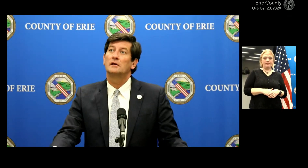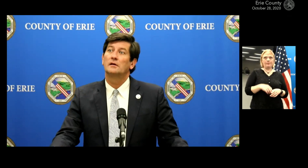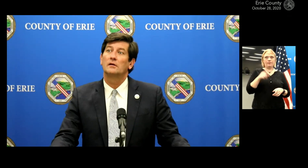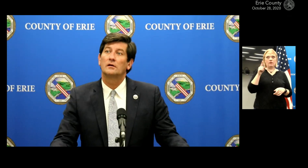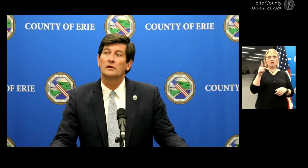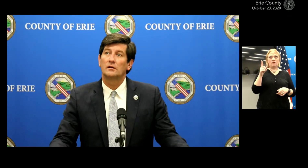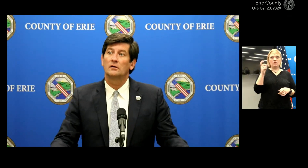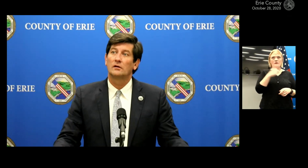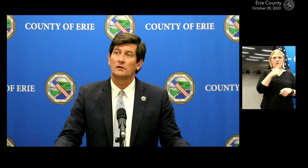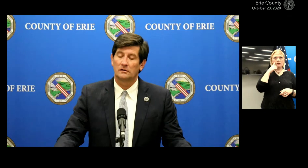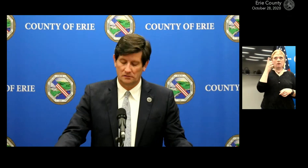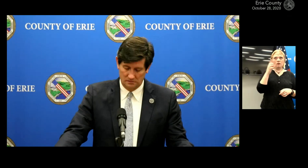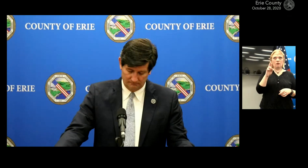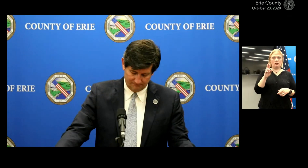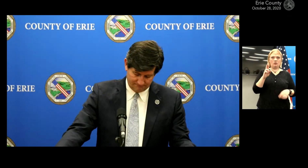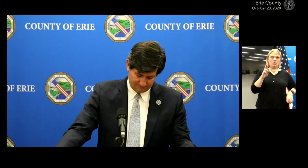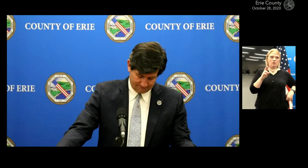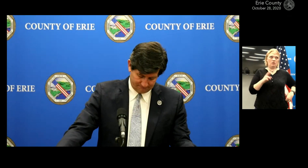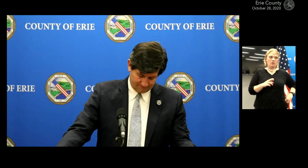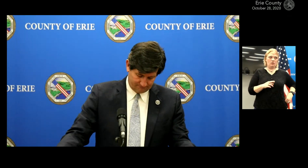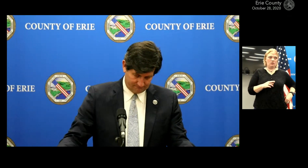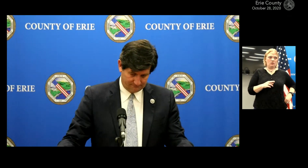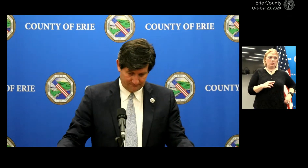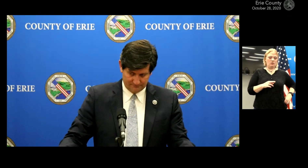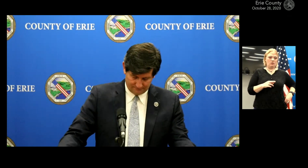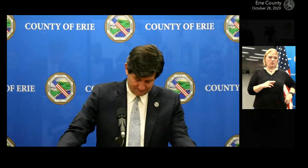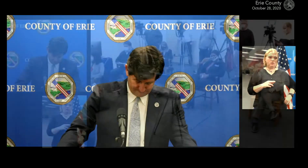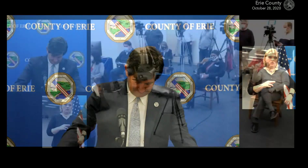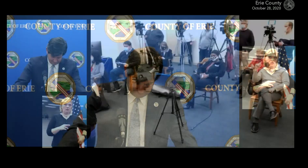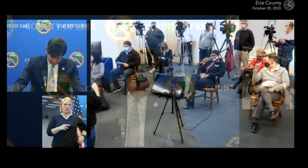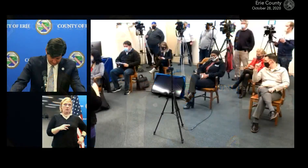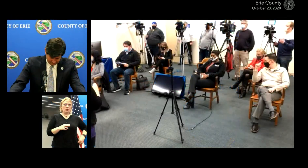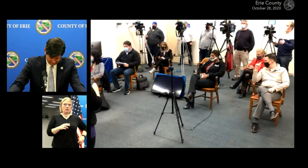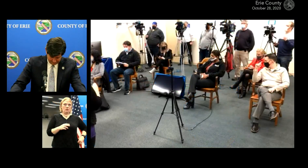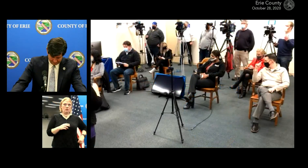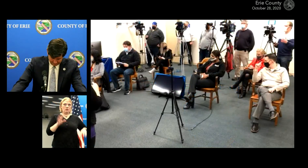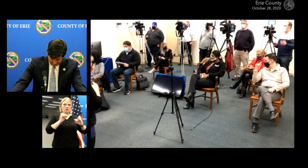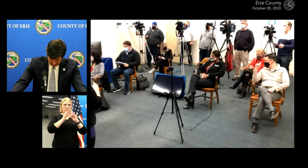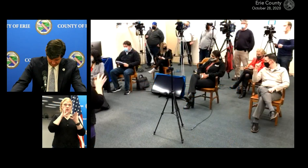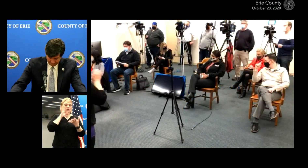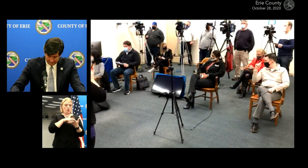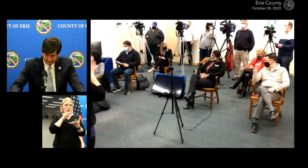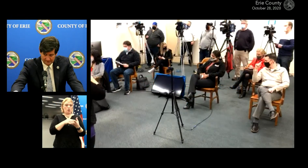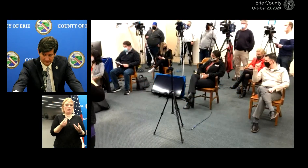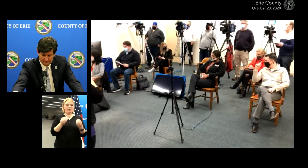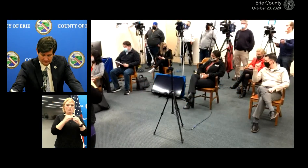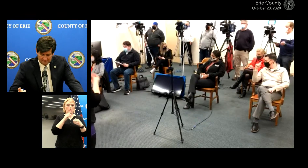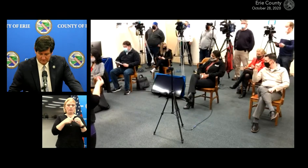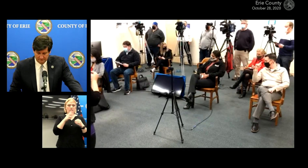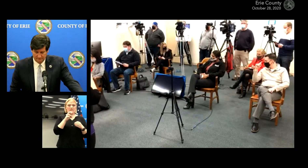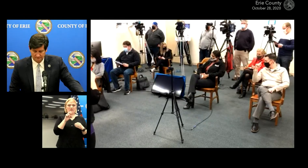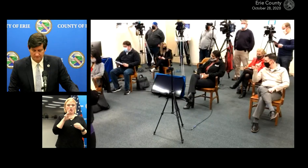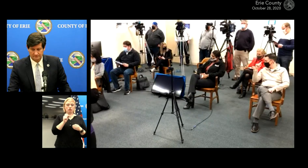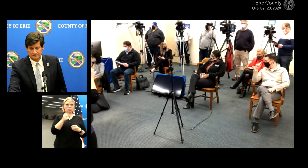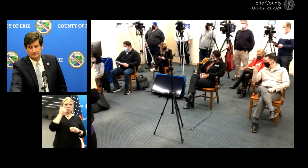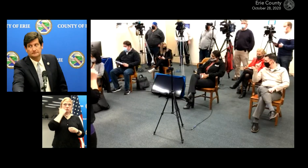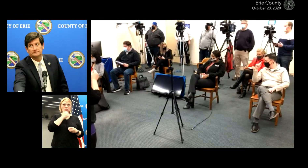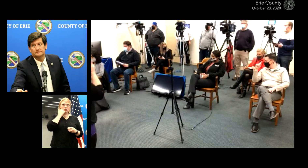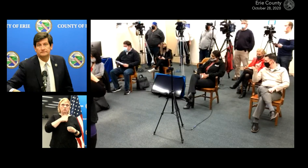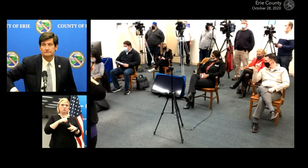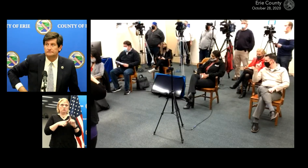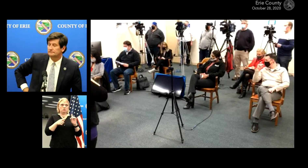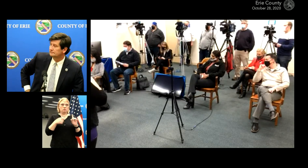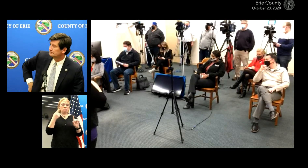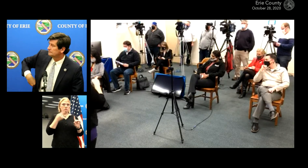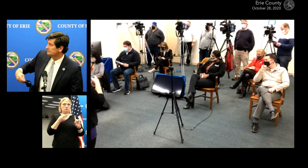This is actually a question for Dr. Bernstein. And obviously learning more and more about the virus every day, but at this point,